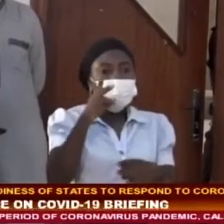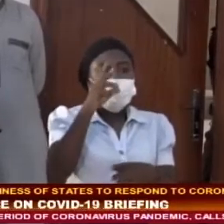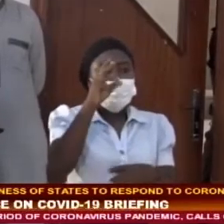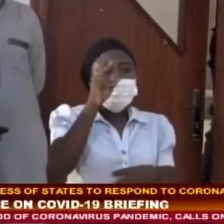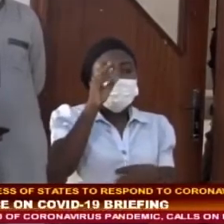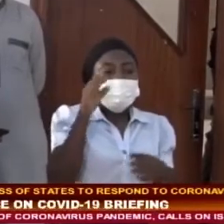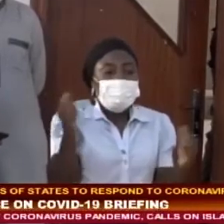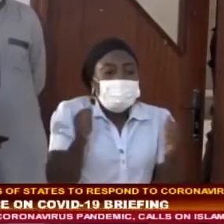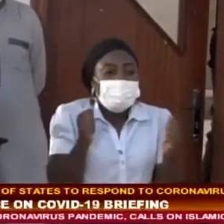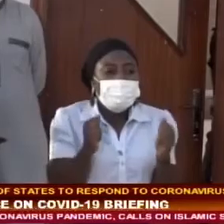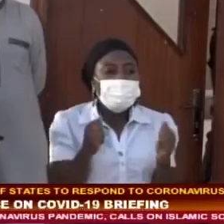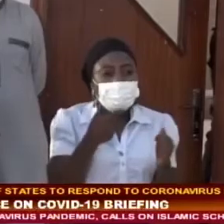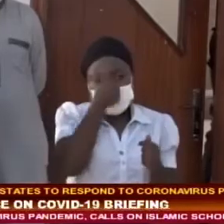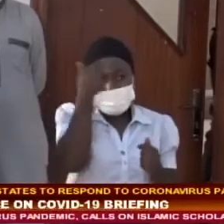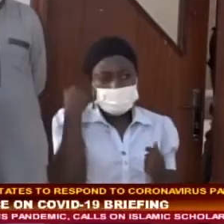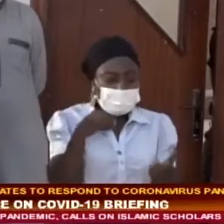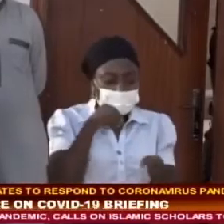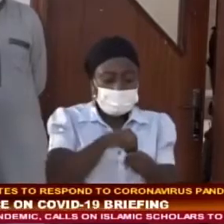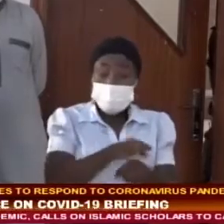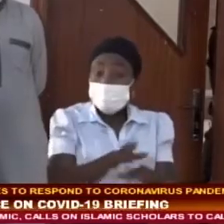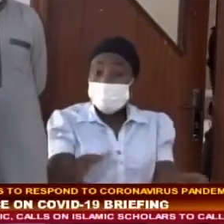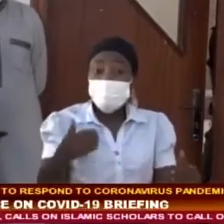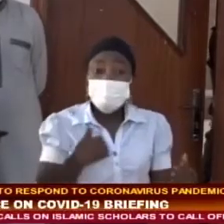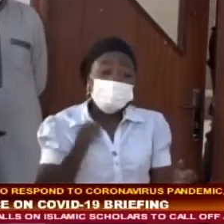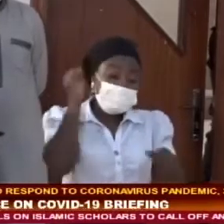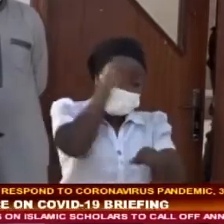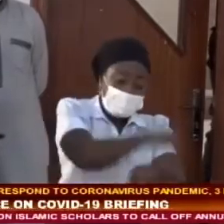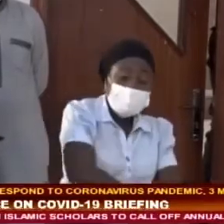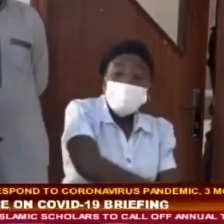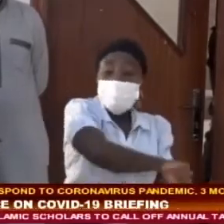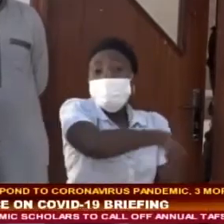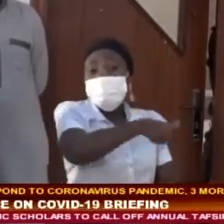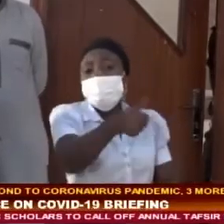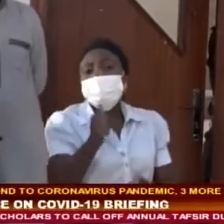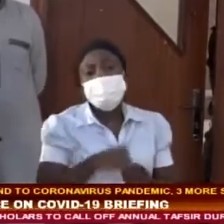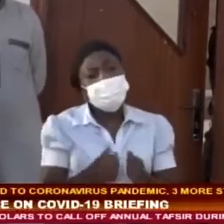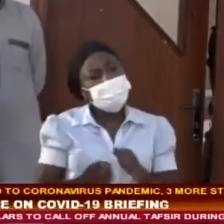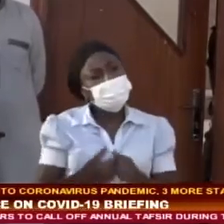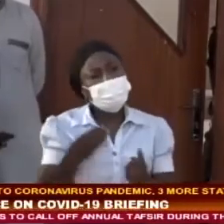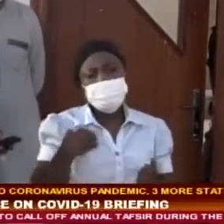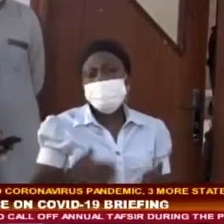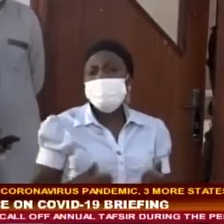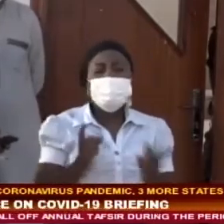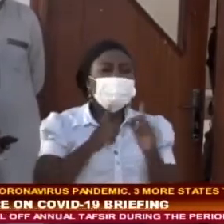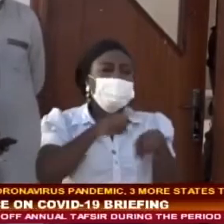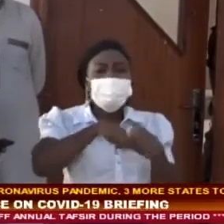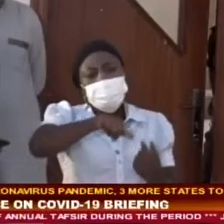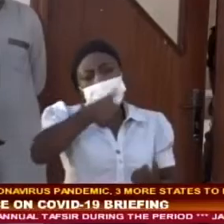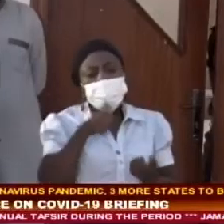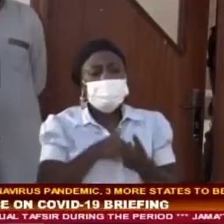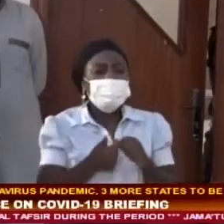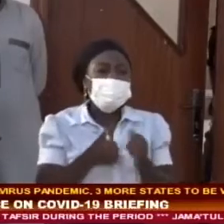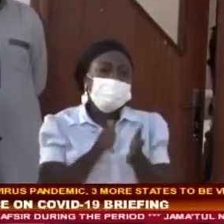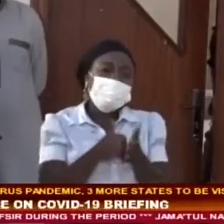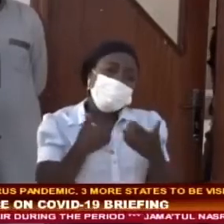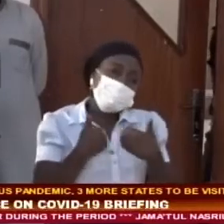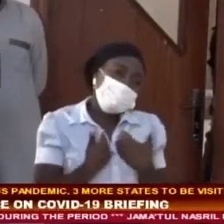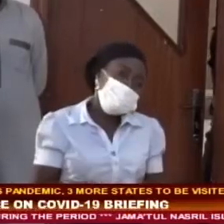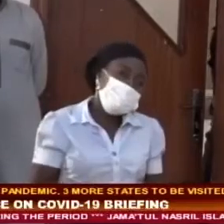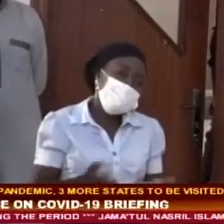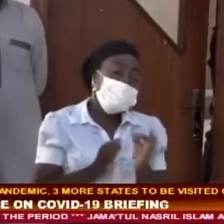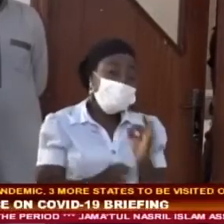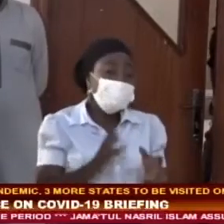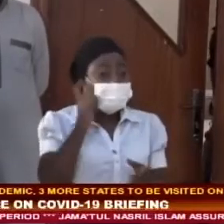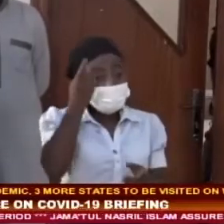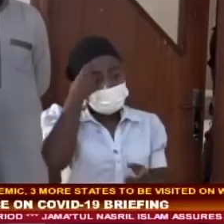dominated the airwaves and nobody seems to say anything about Lassa fever and poliomyelitis. So if government